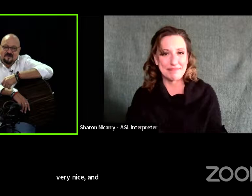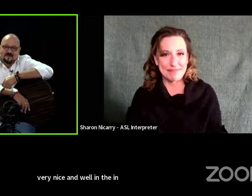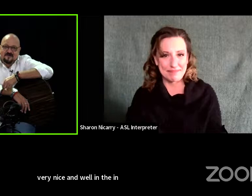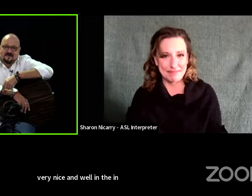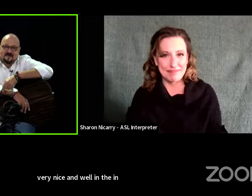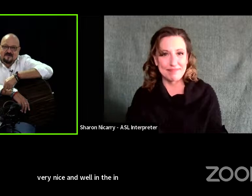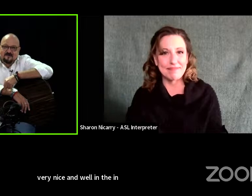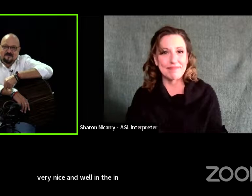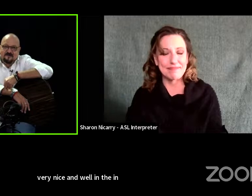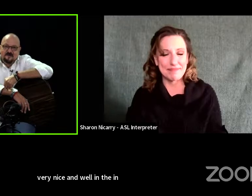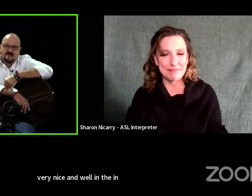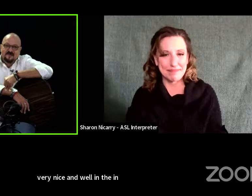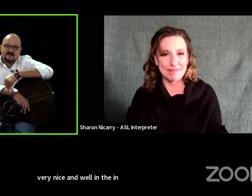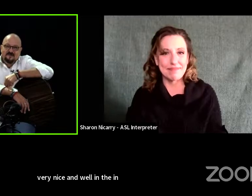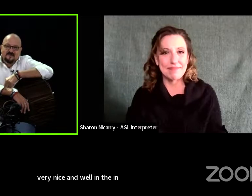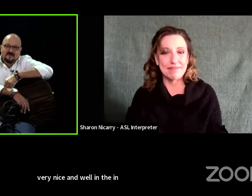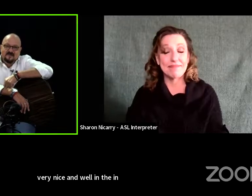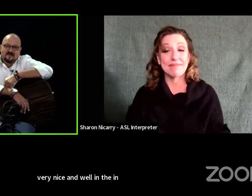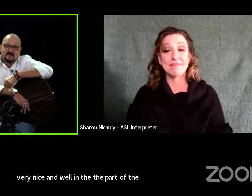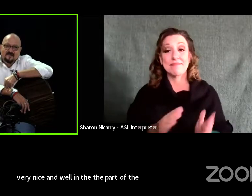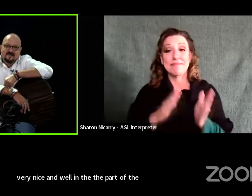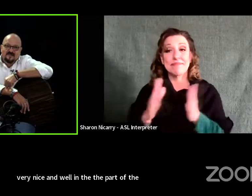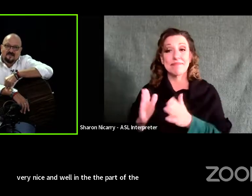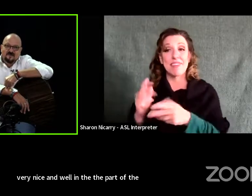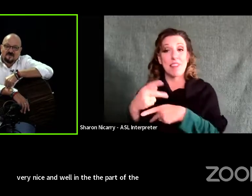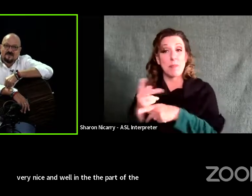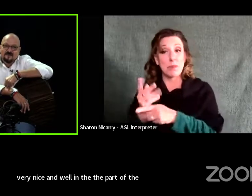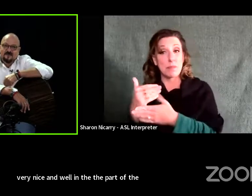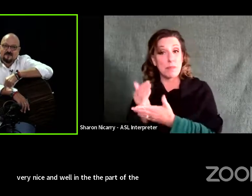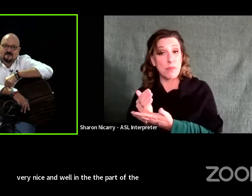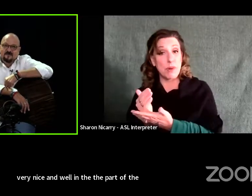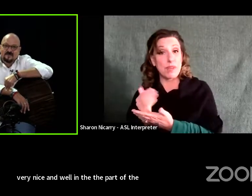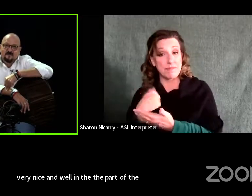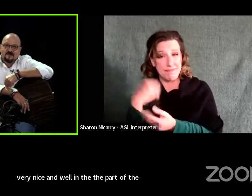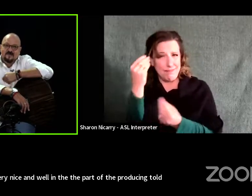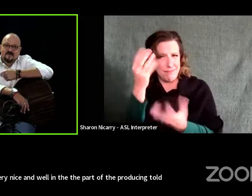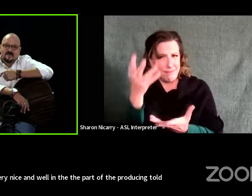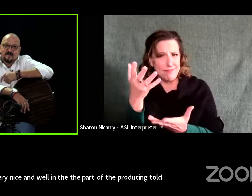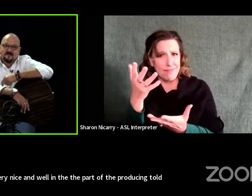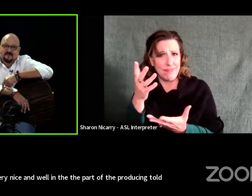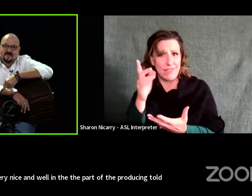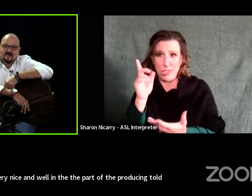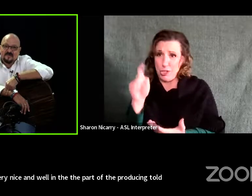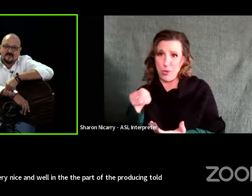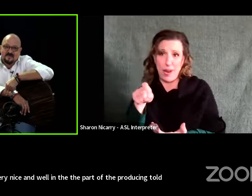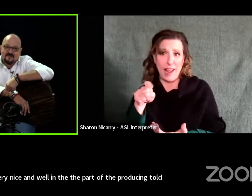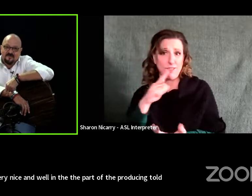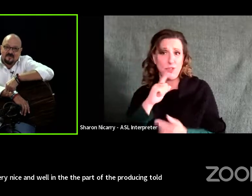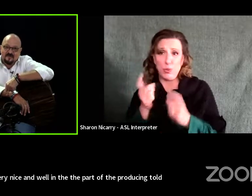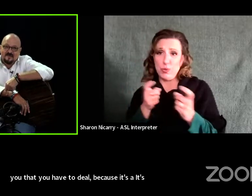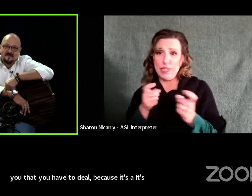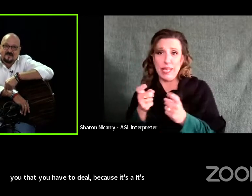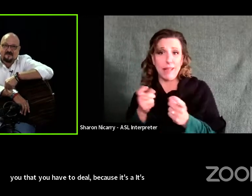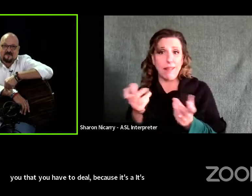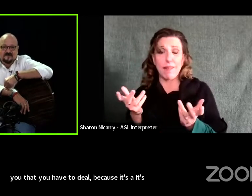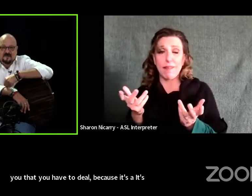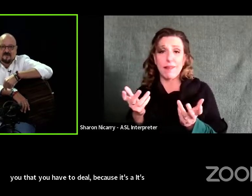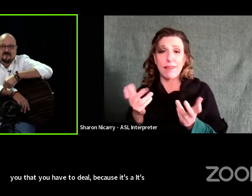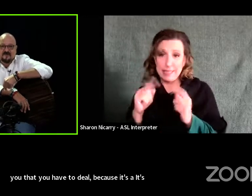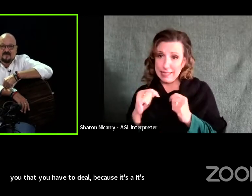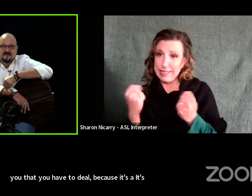in the part of the producing, I told you that you have to deal because it's a